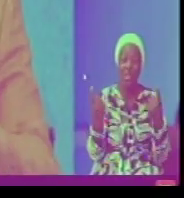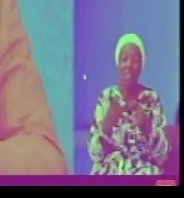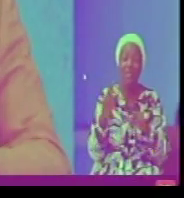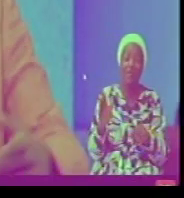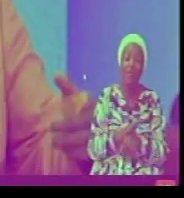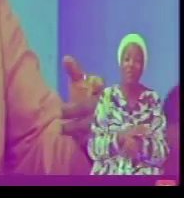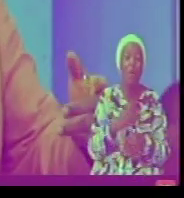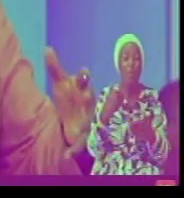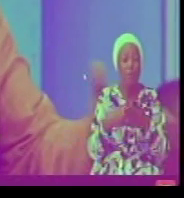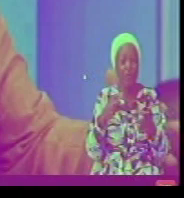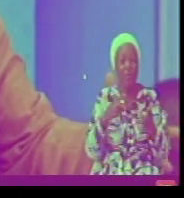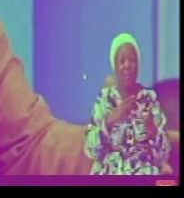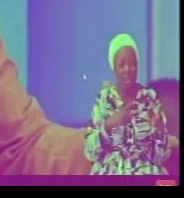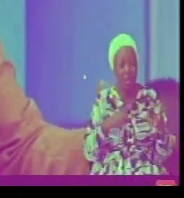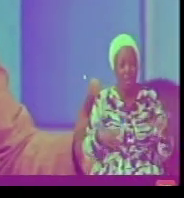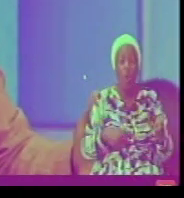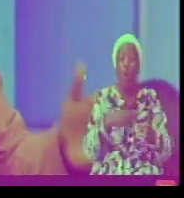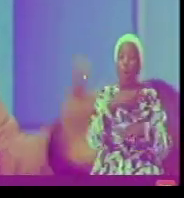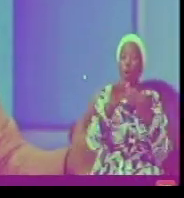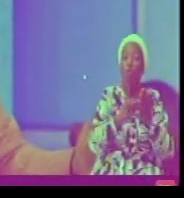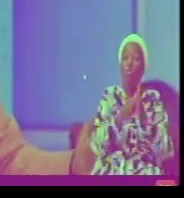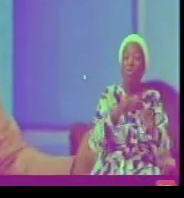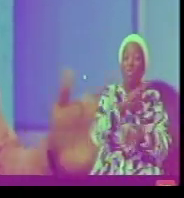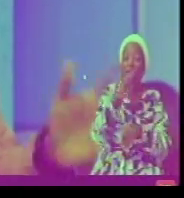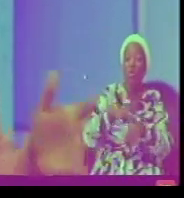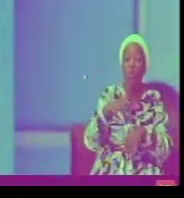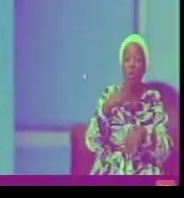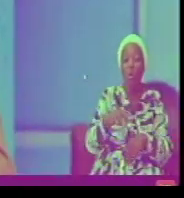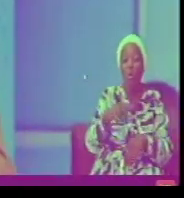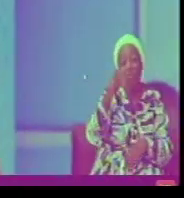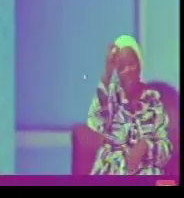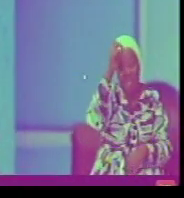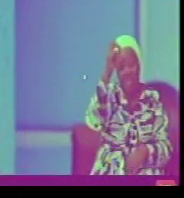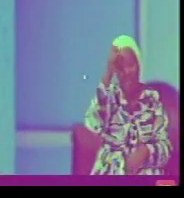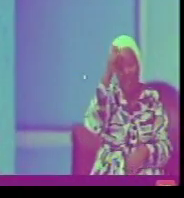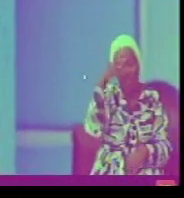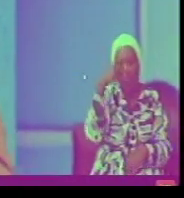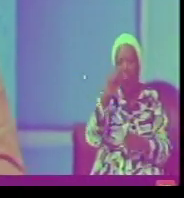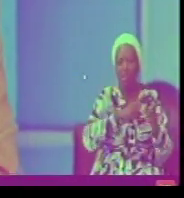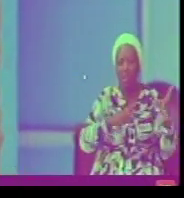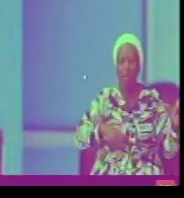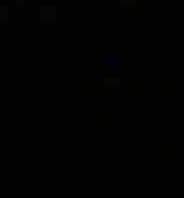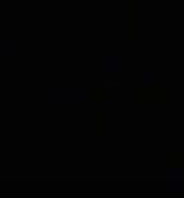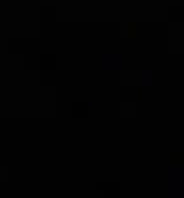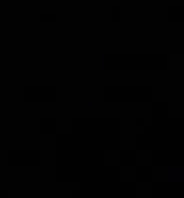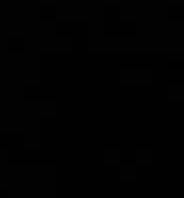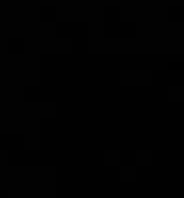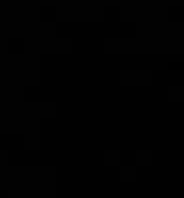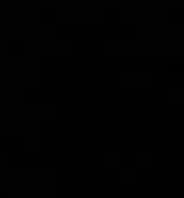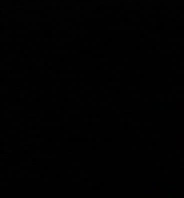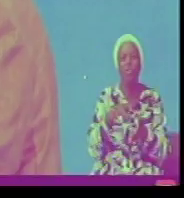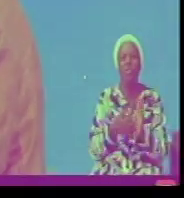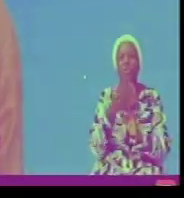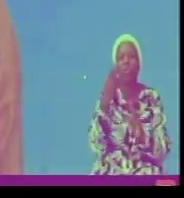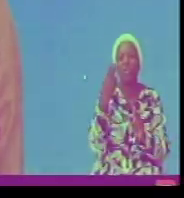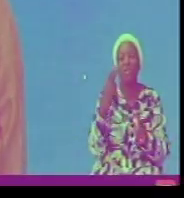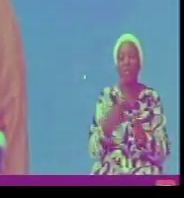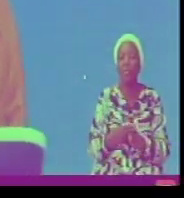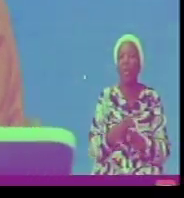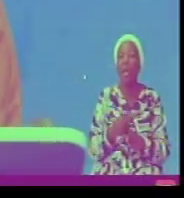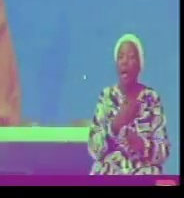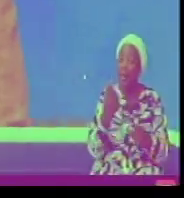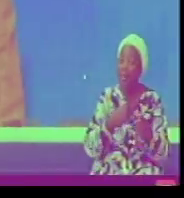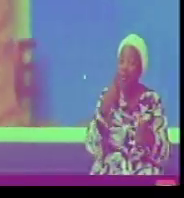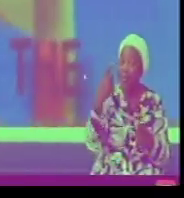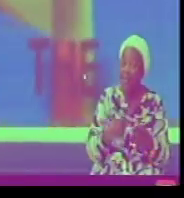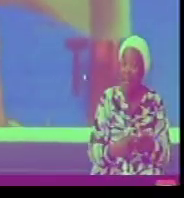makes you to do what is sinful in the sight of the Lord, all that nature of Satan, the Lord